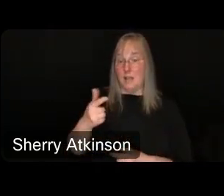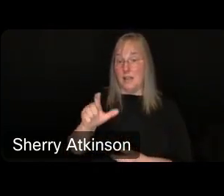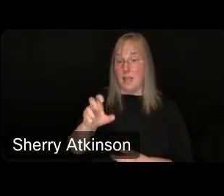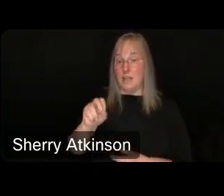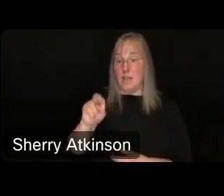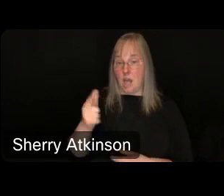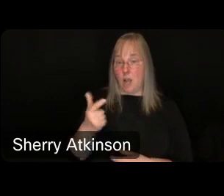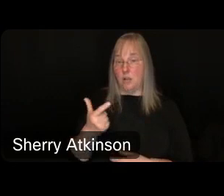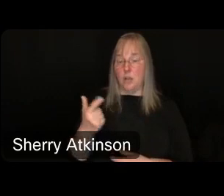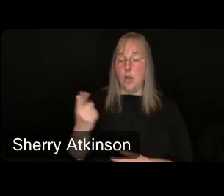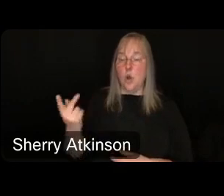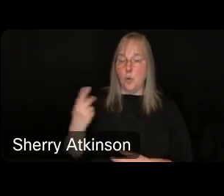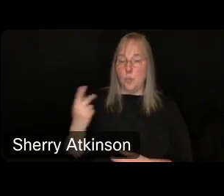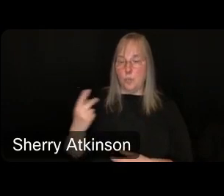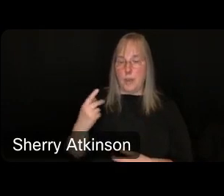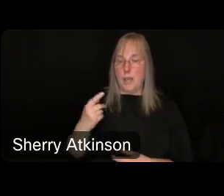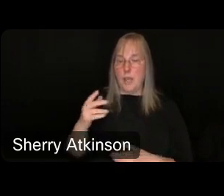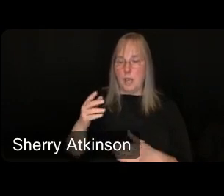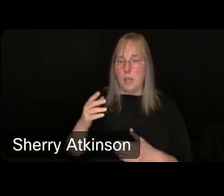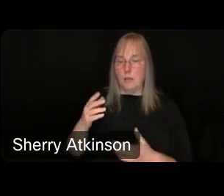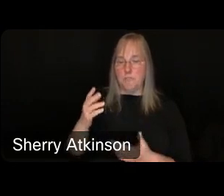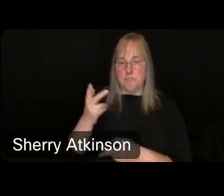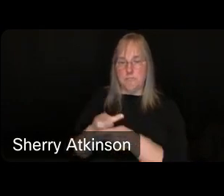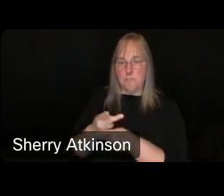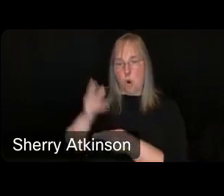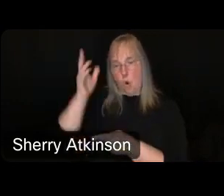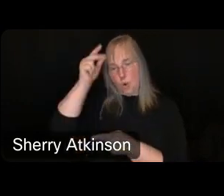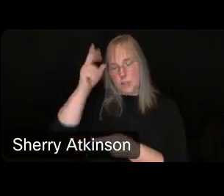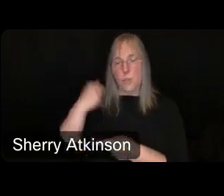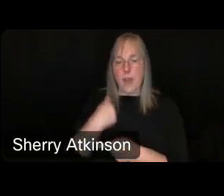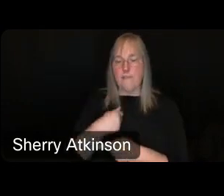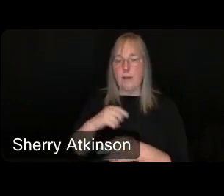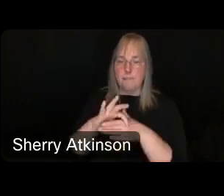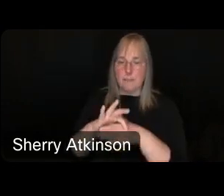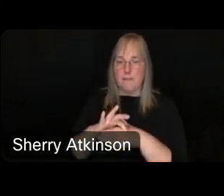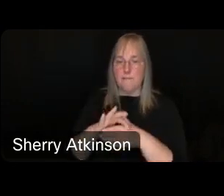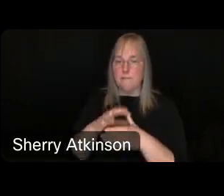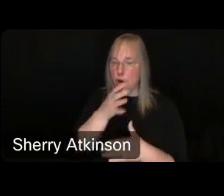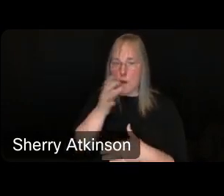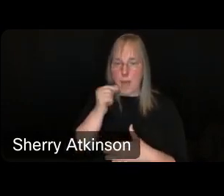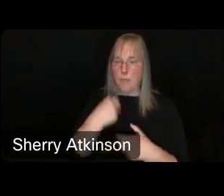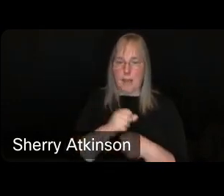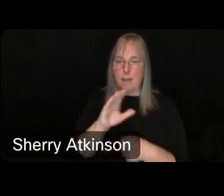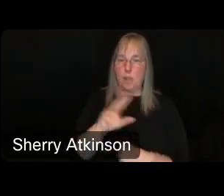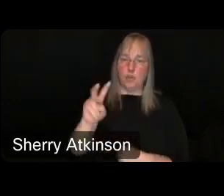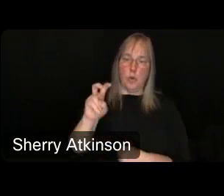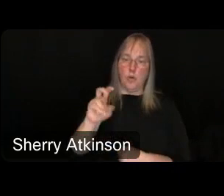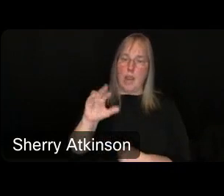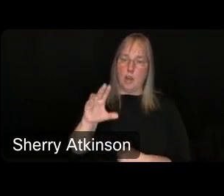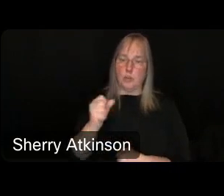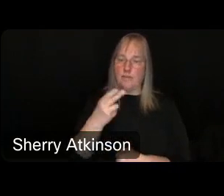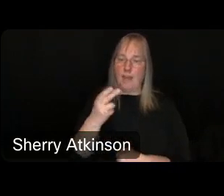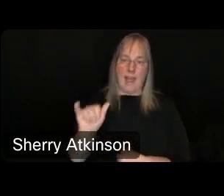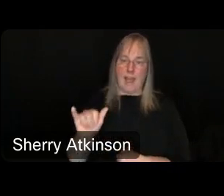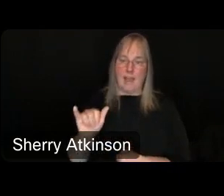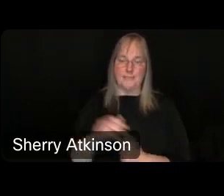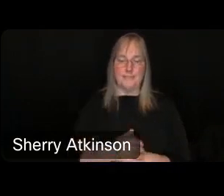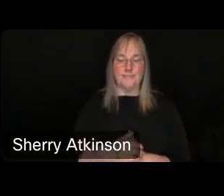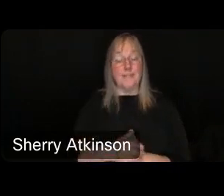a small beef farm and we make about 200 acres of hay. Yeah, thank you for joining us